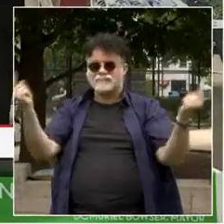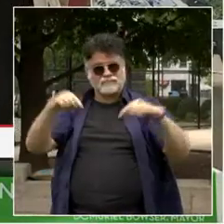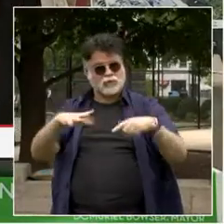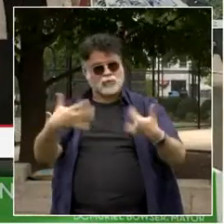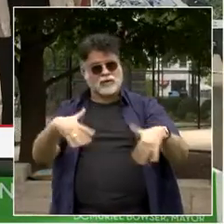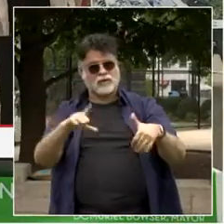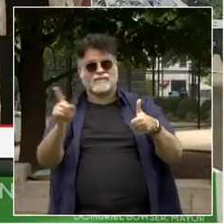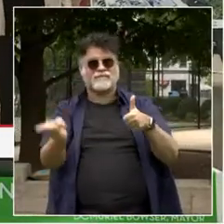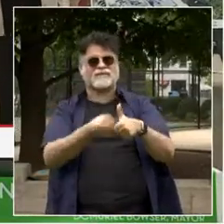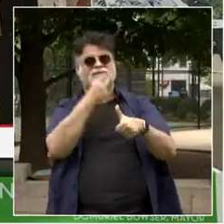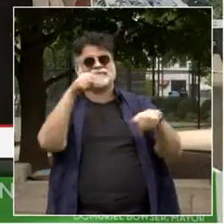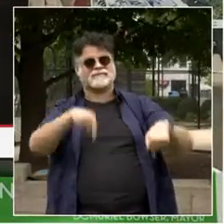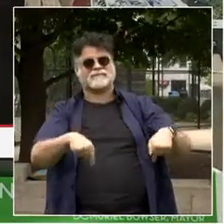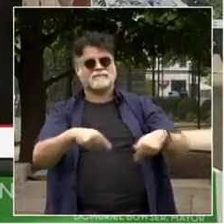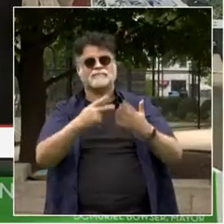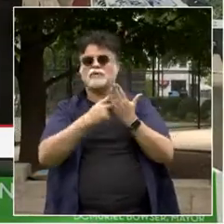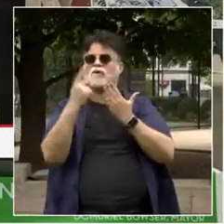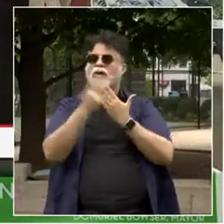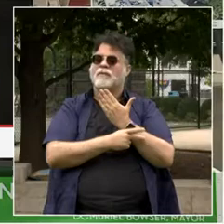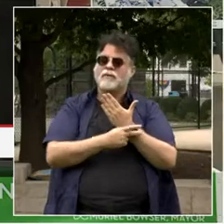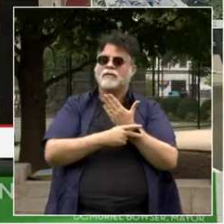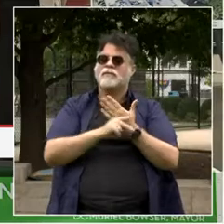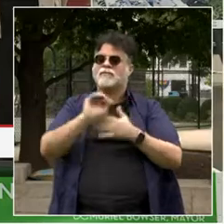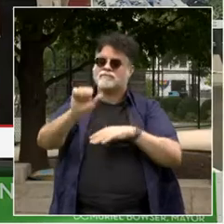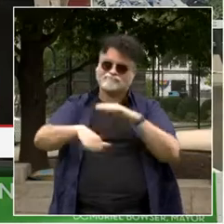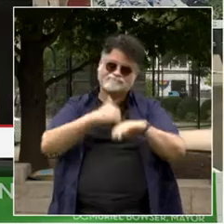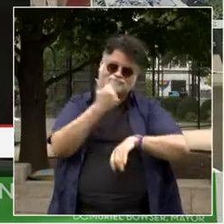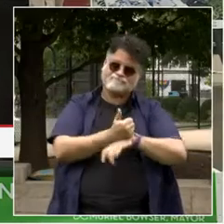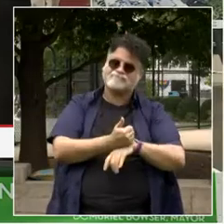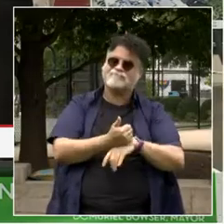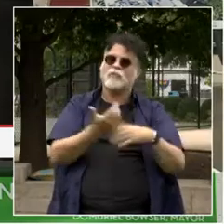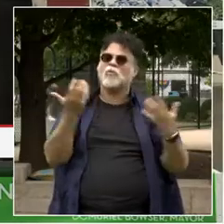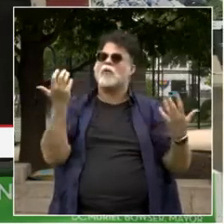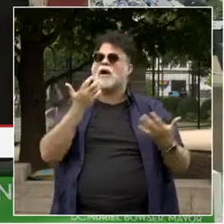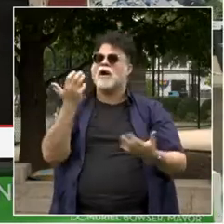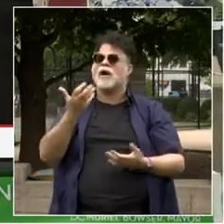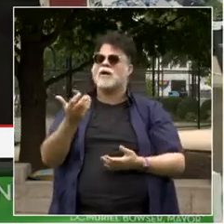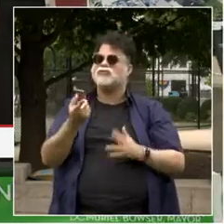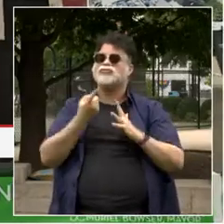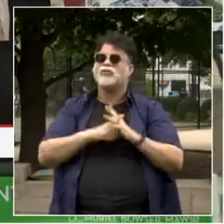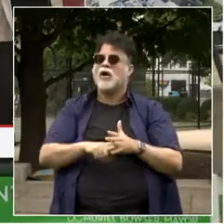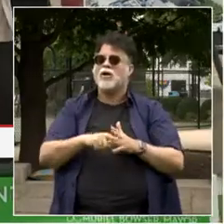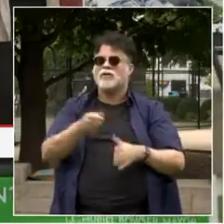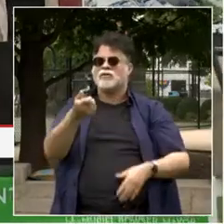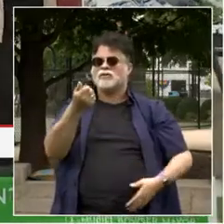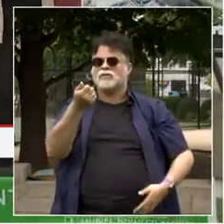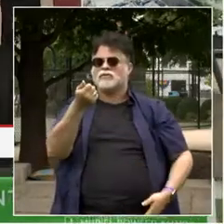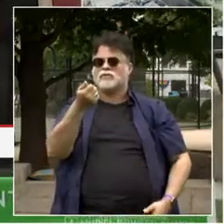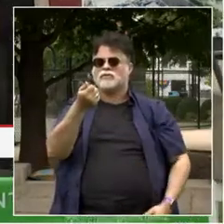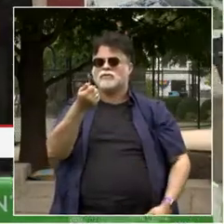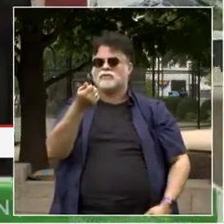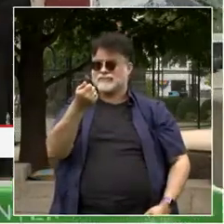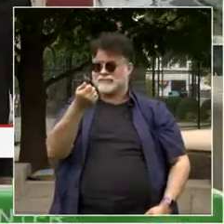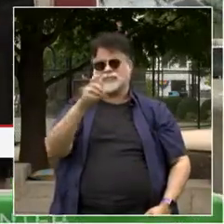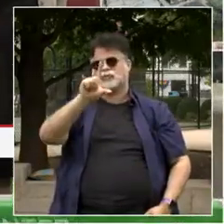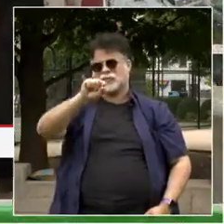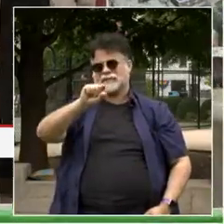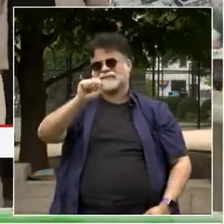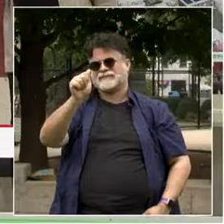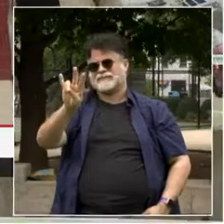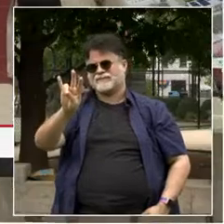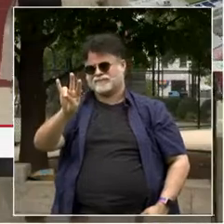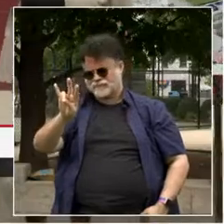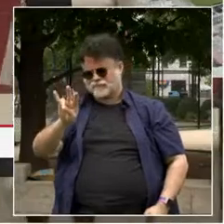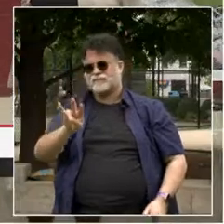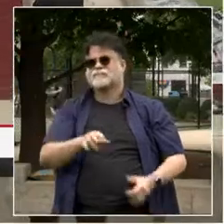This project has been a long time coming. And starting in 2017, DGS is engaged with the community on what the future of the